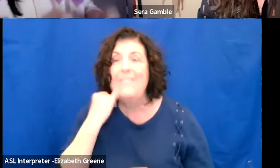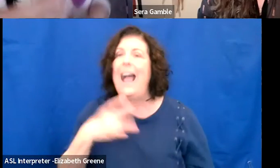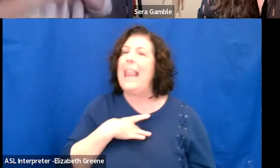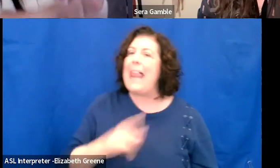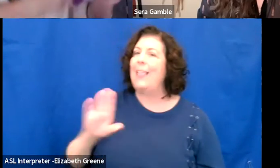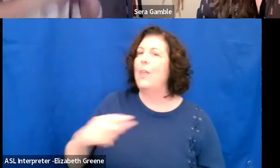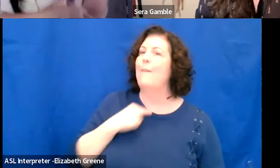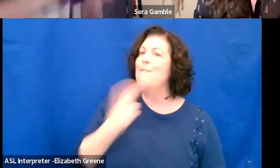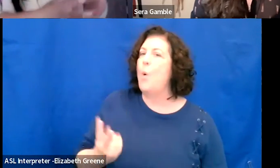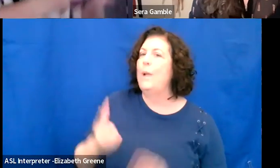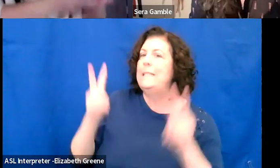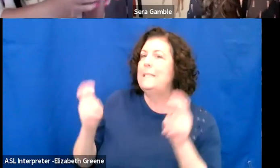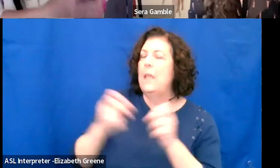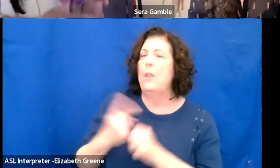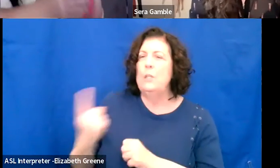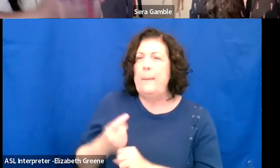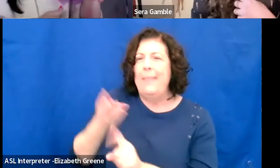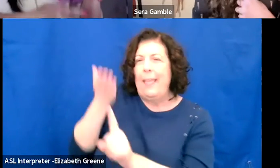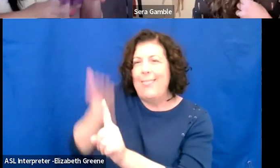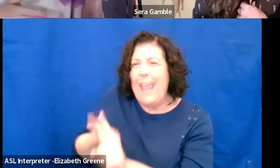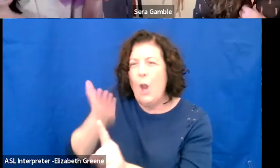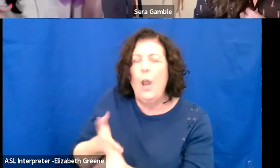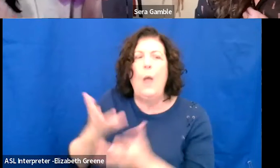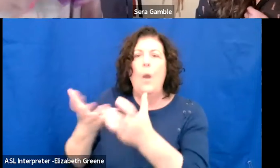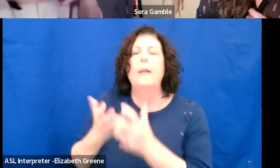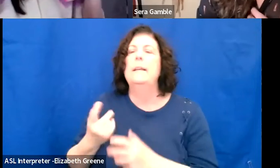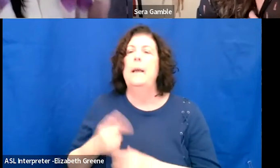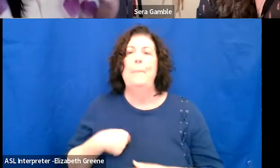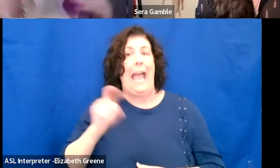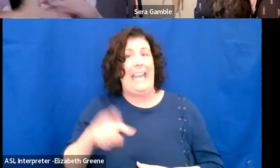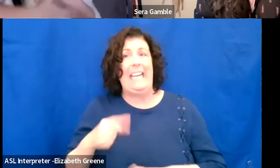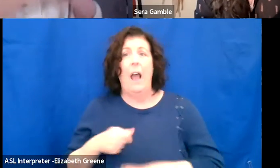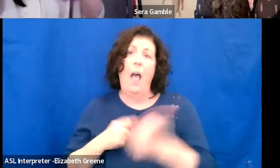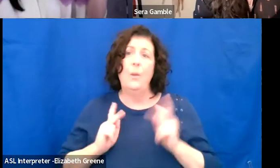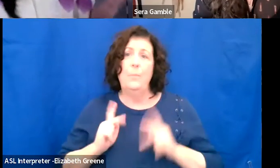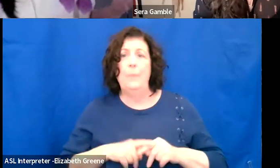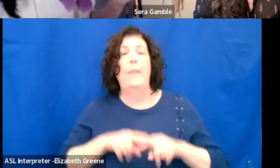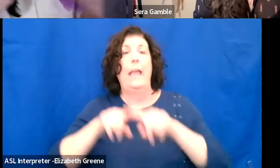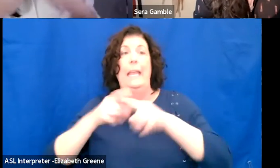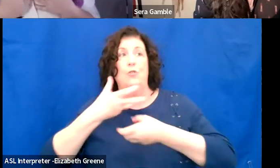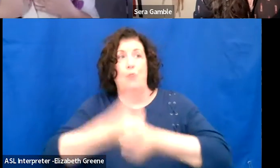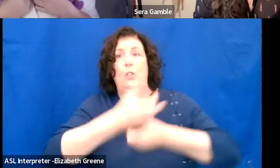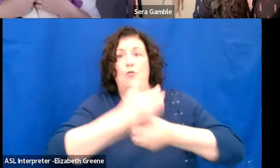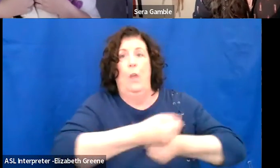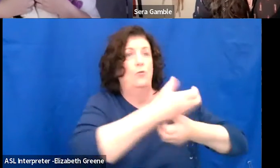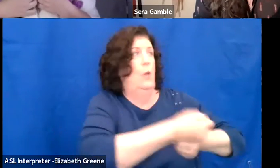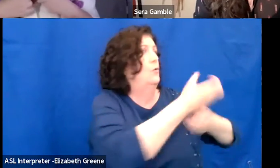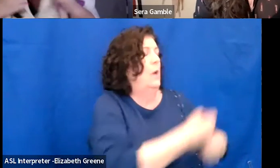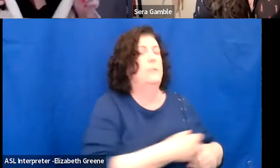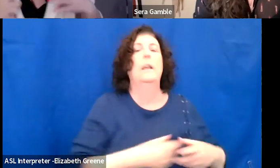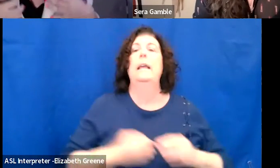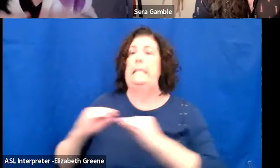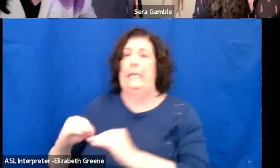there. Let's get in there with them. But then I need somebody who's depending. And then it's the depending on the show and what I feel my strengths